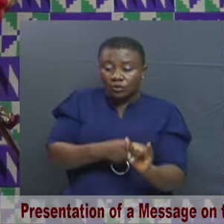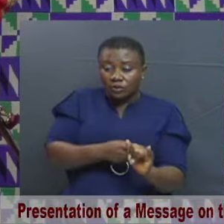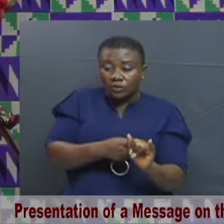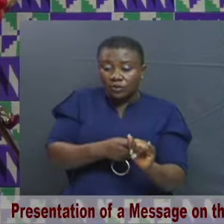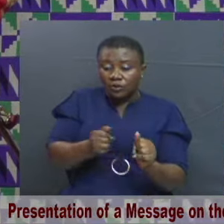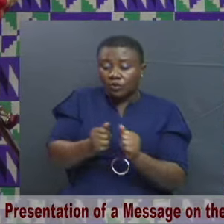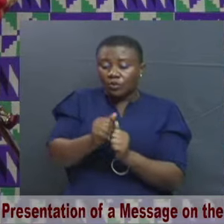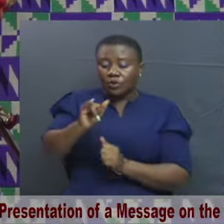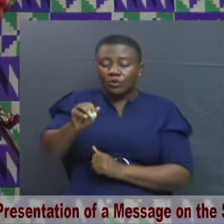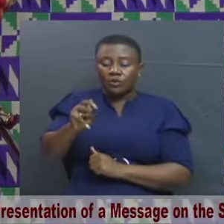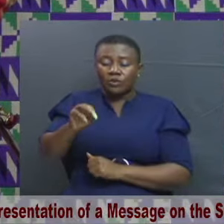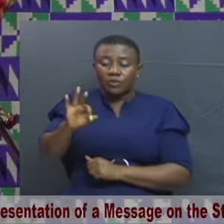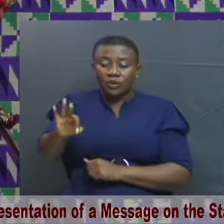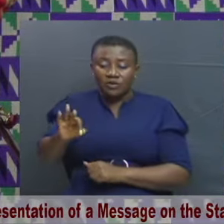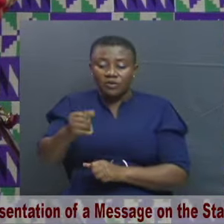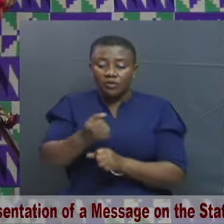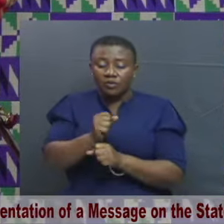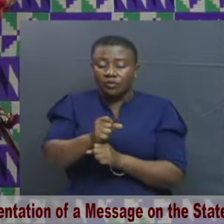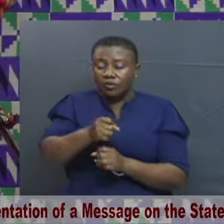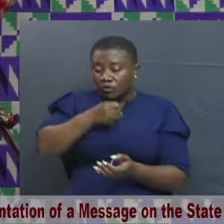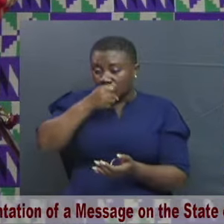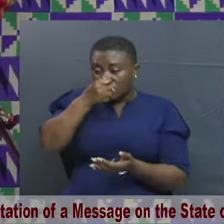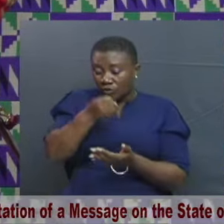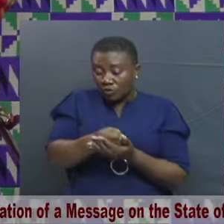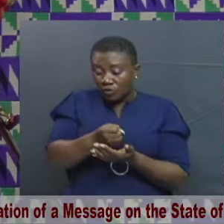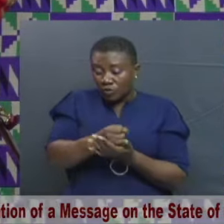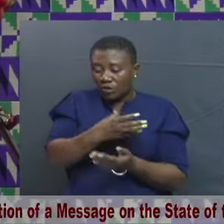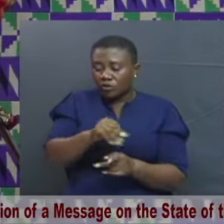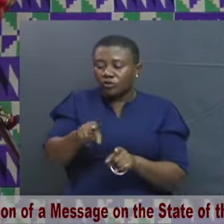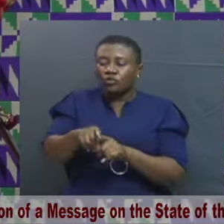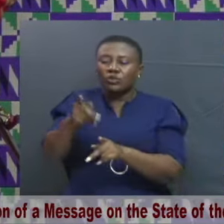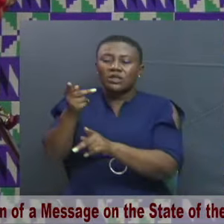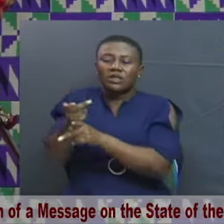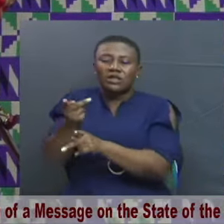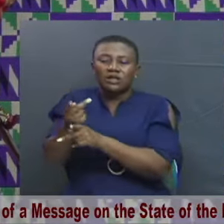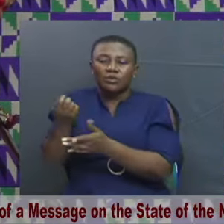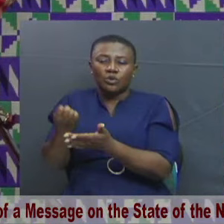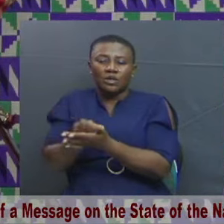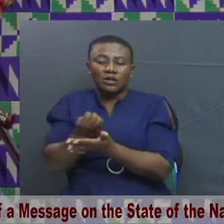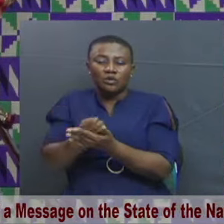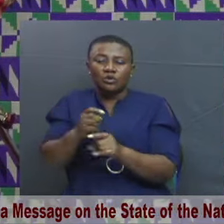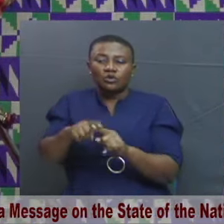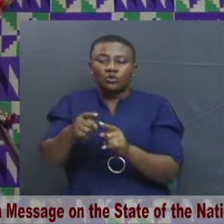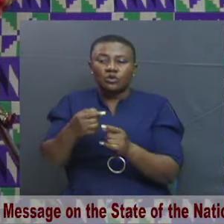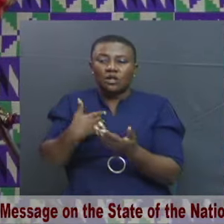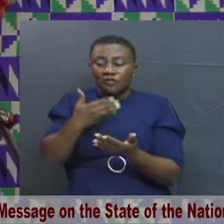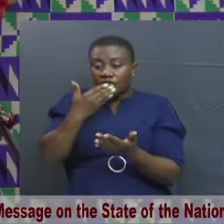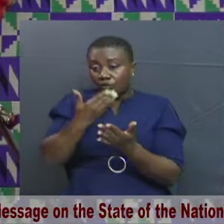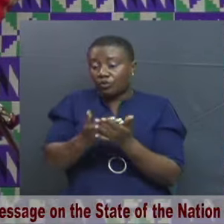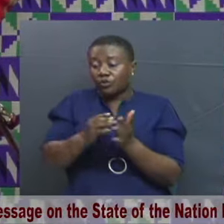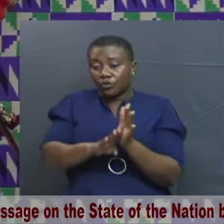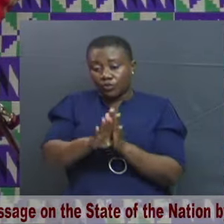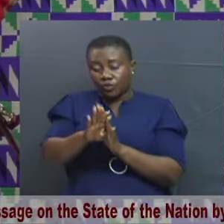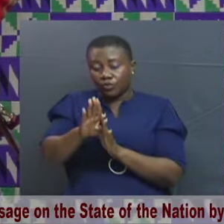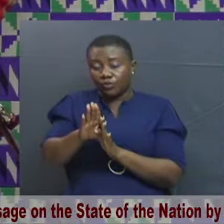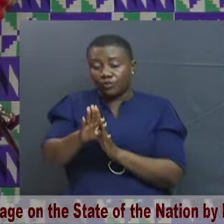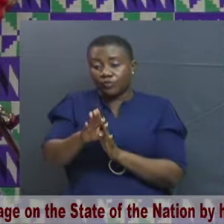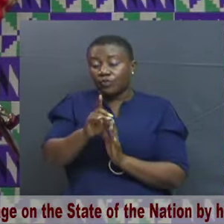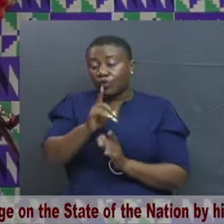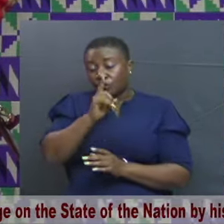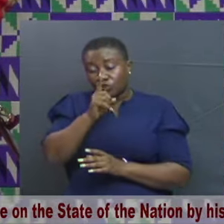IMF to ensure that we Resto restore the economy to Healthy Growth as soon as possible